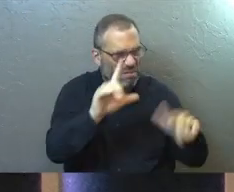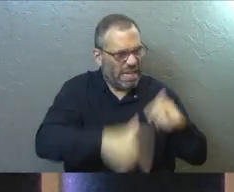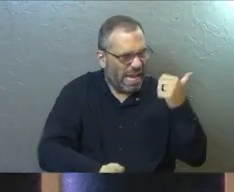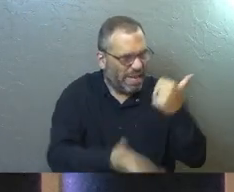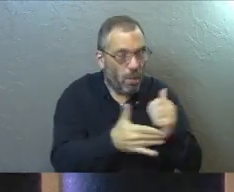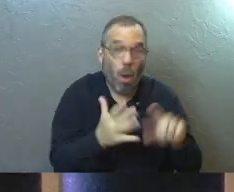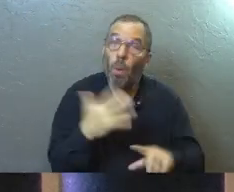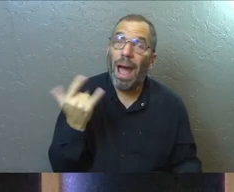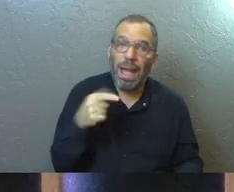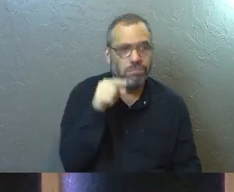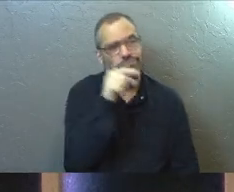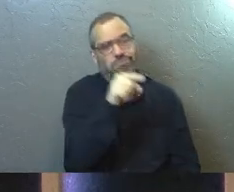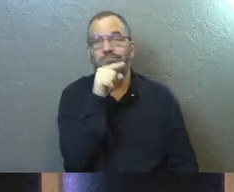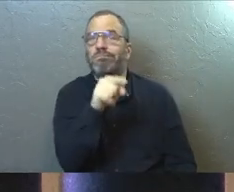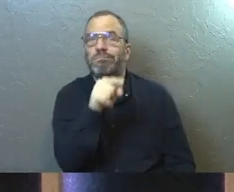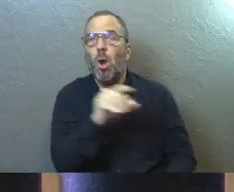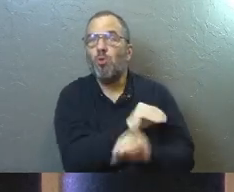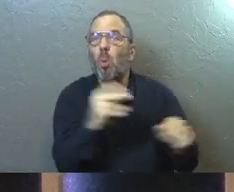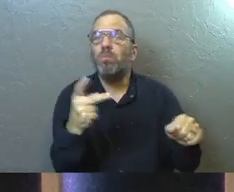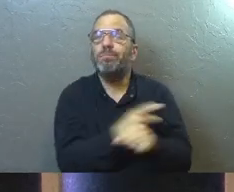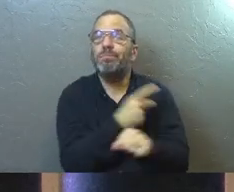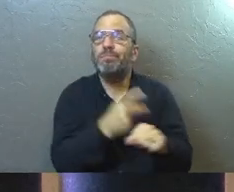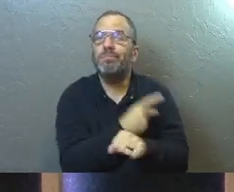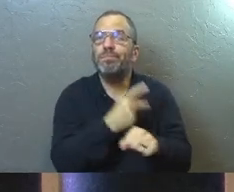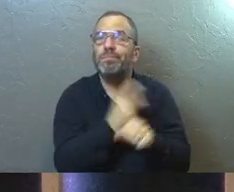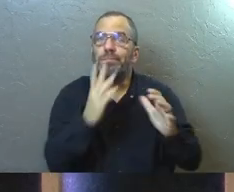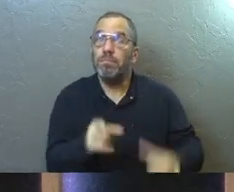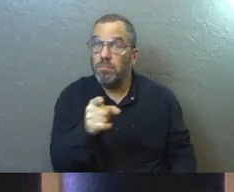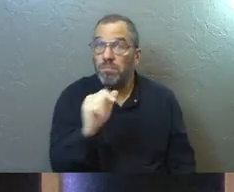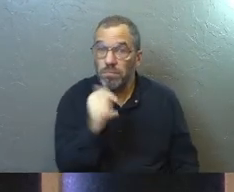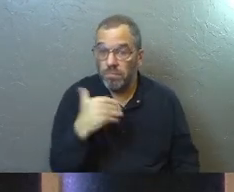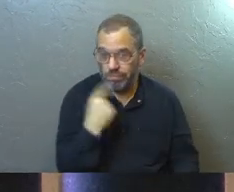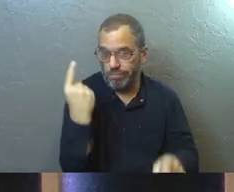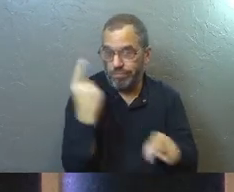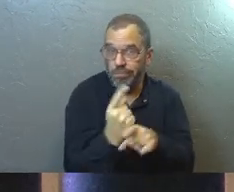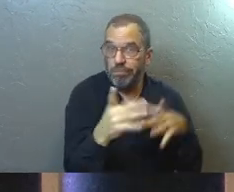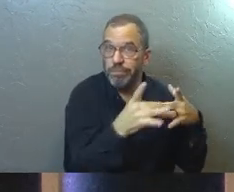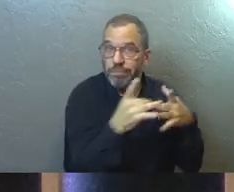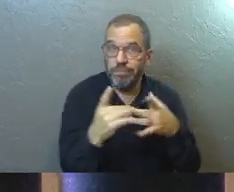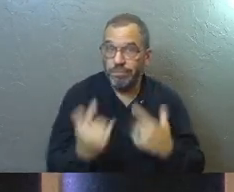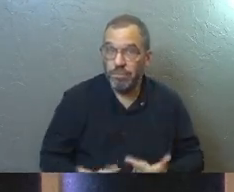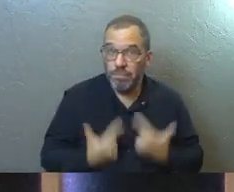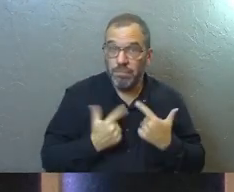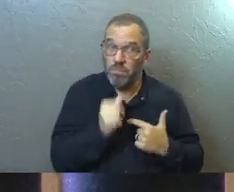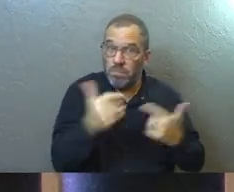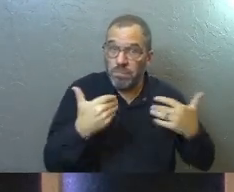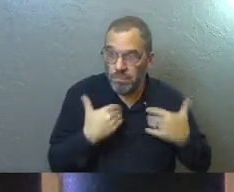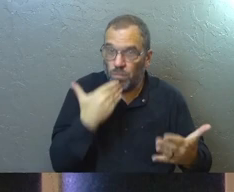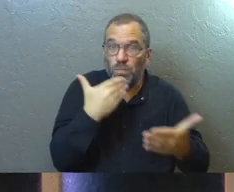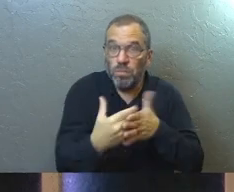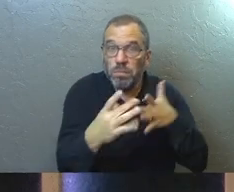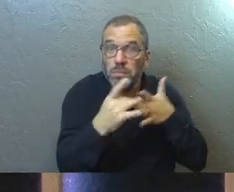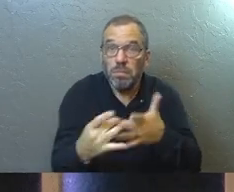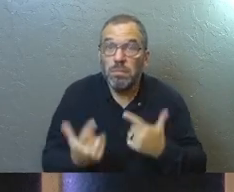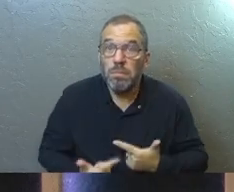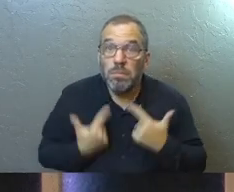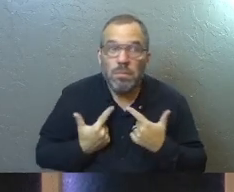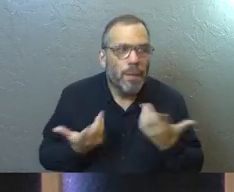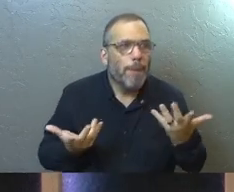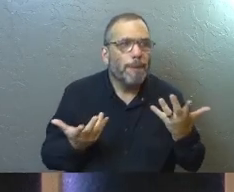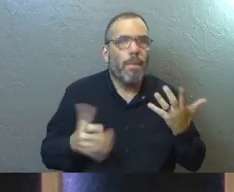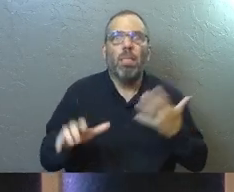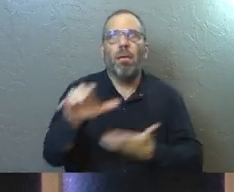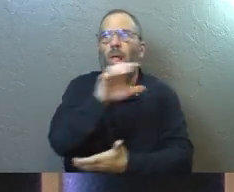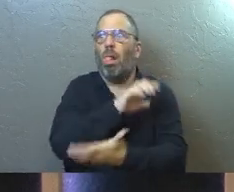they are. Why? Because they don't have a shepherd. And when we don't have the right leader in our lives, when we don't have a good leader in our lives, we